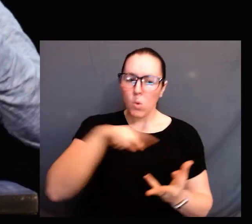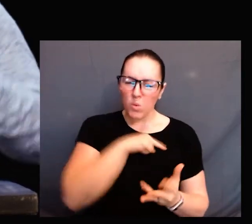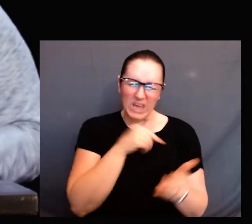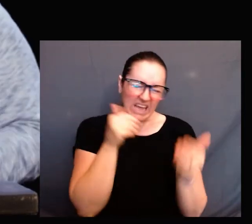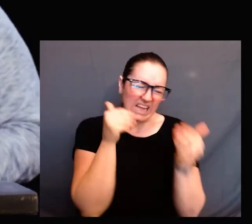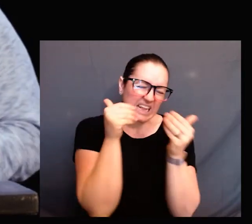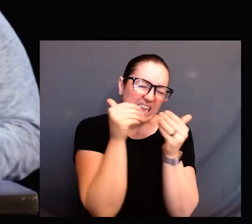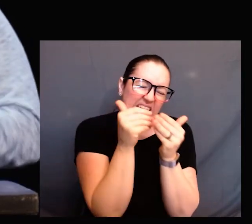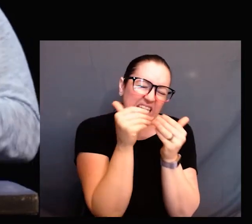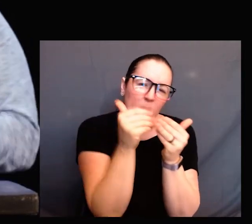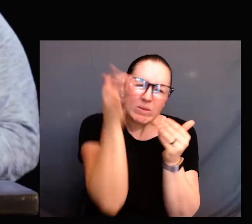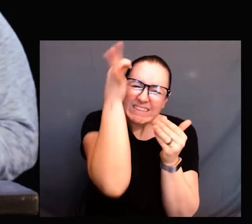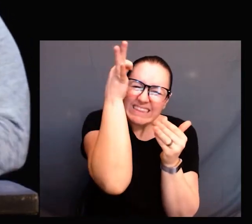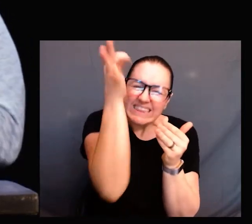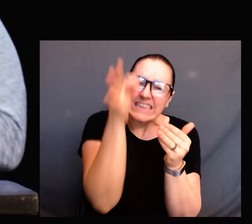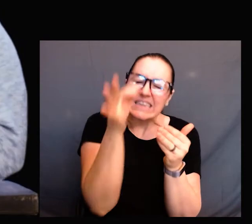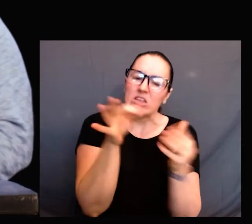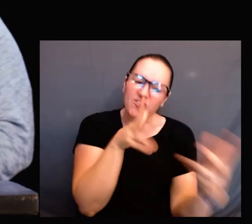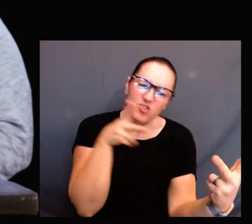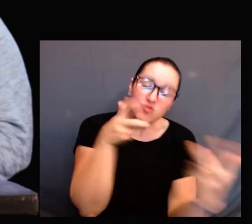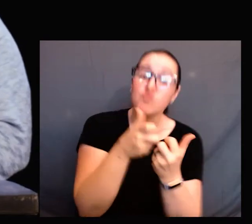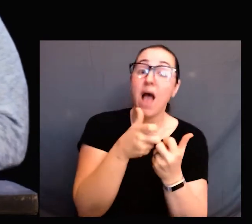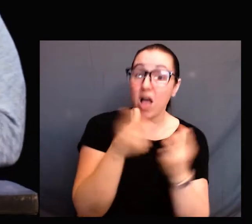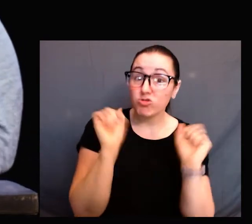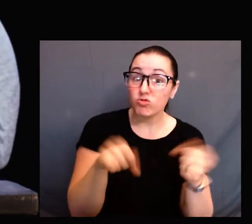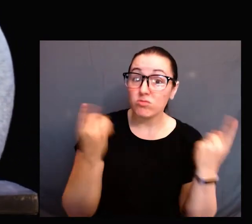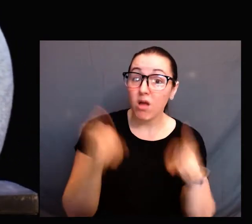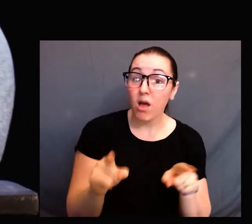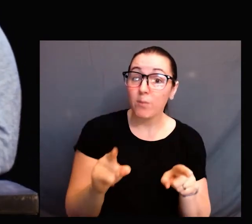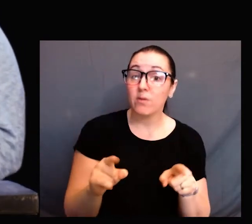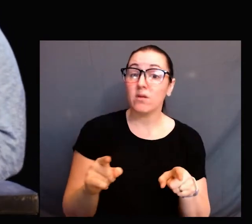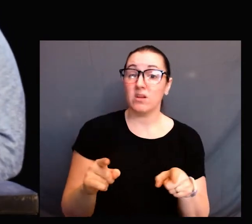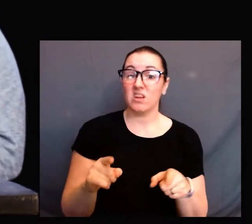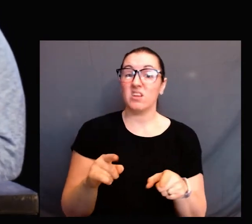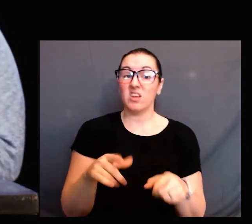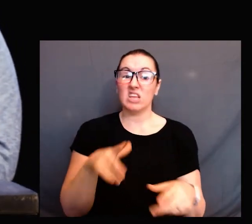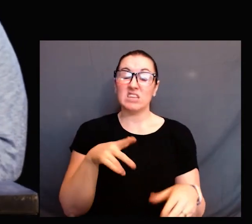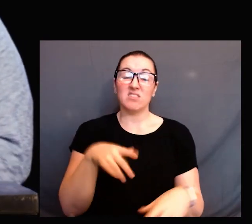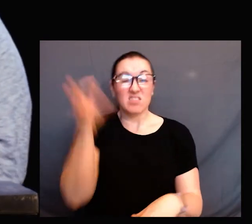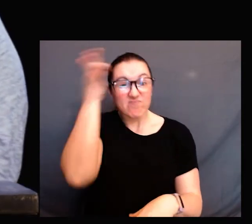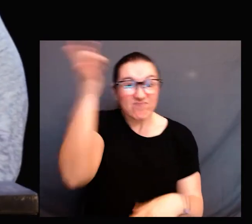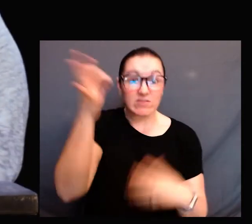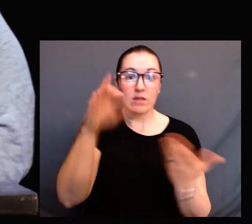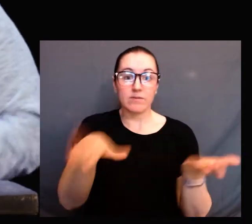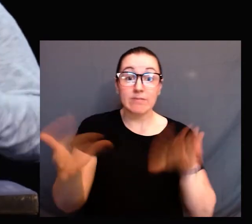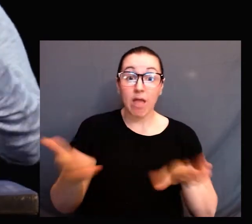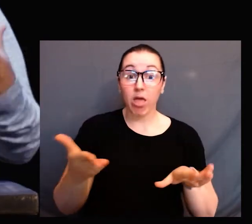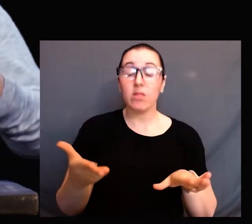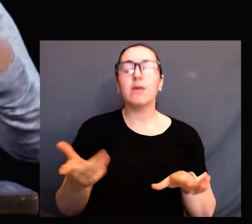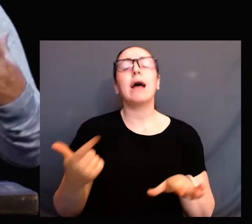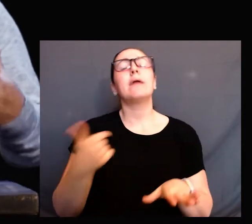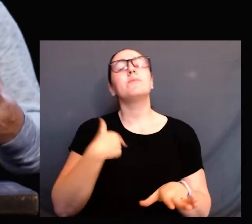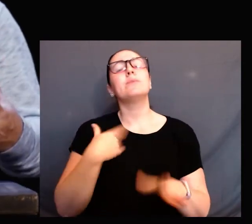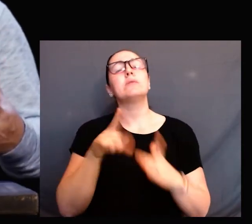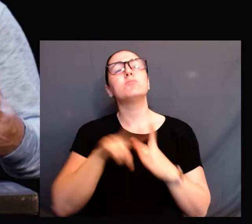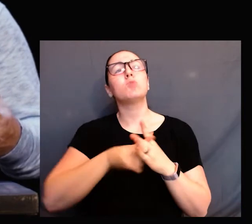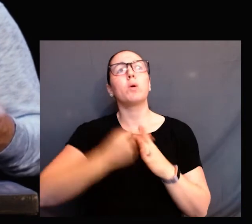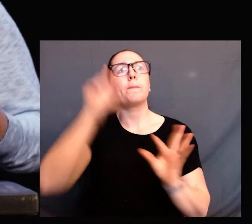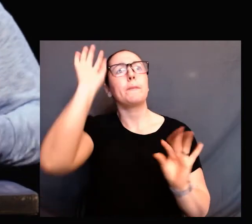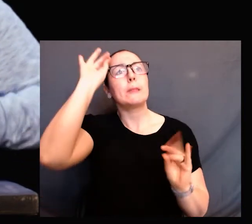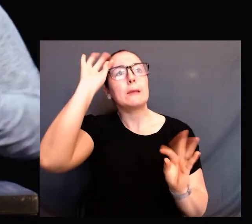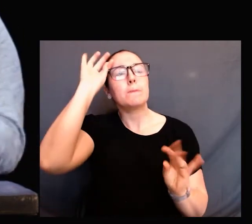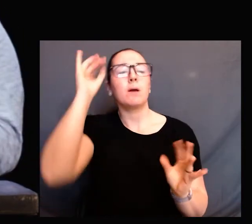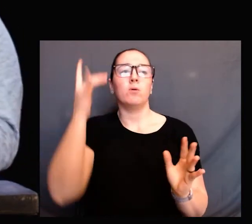literally inches away from a crash. We're inches away from death. And so I started thinking about